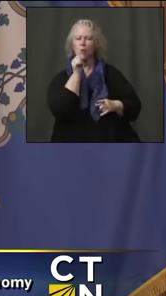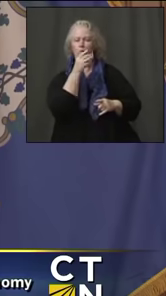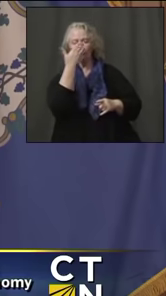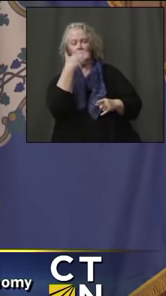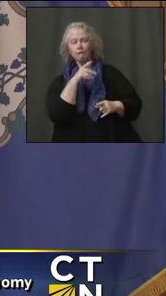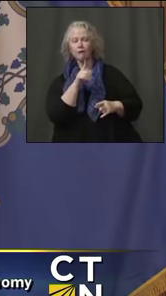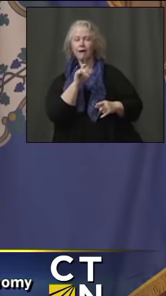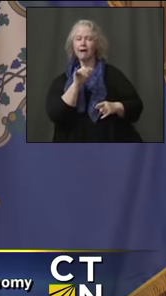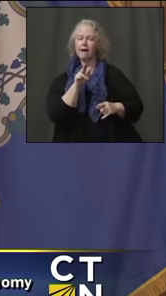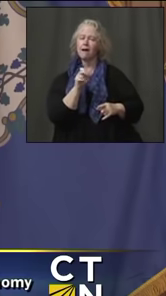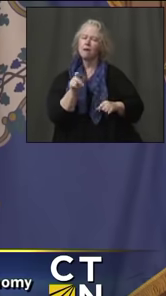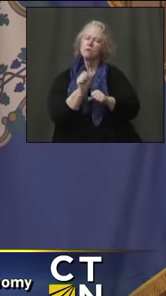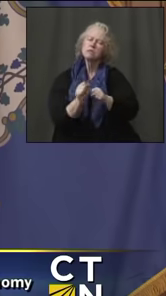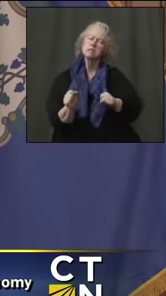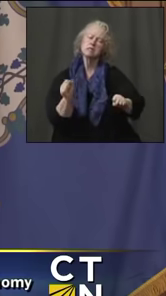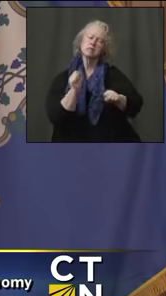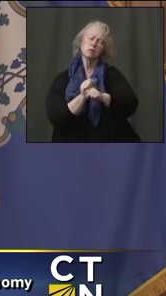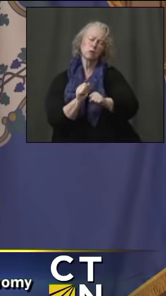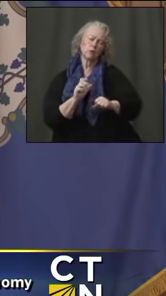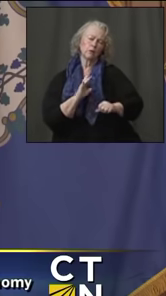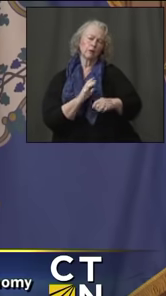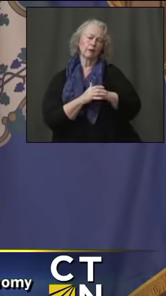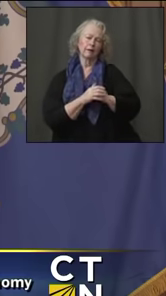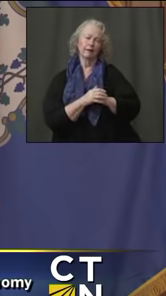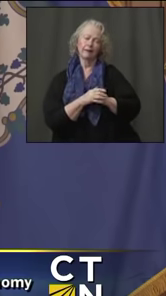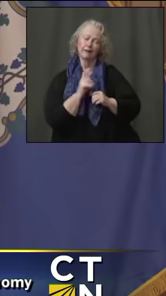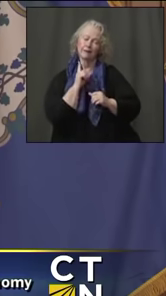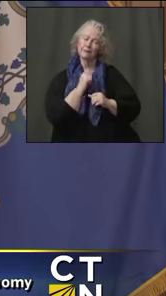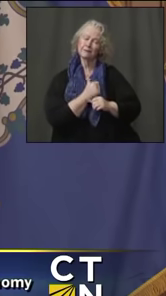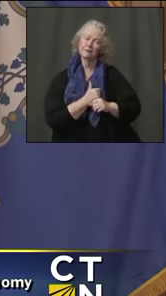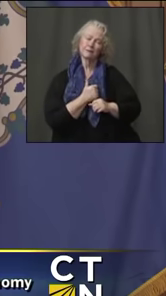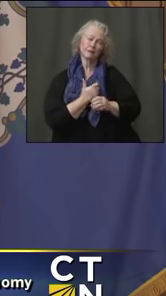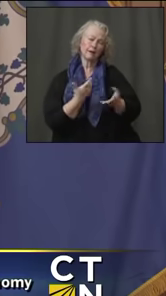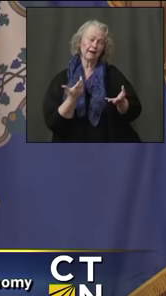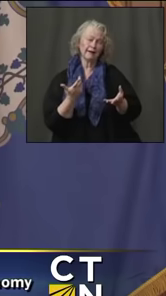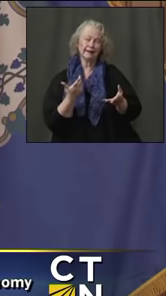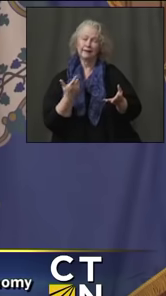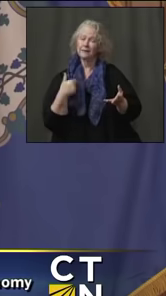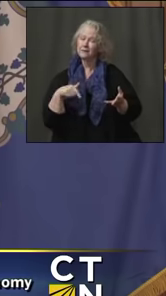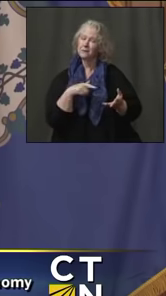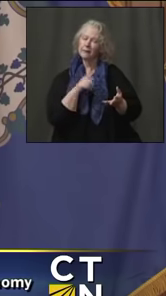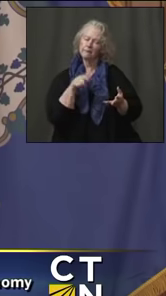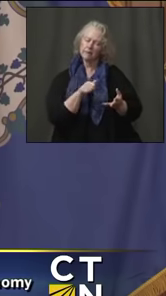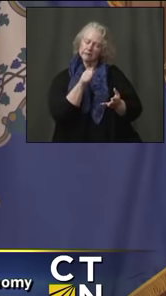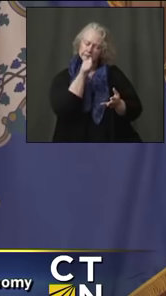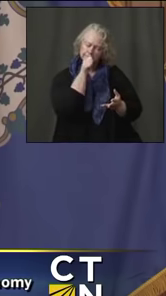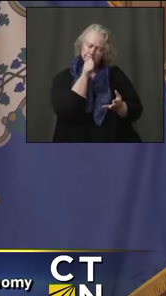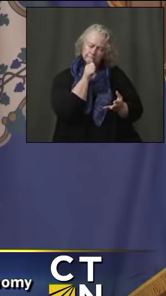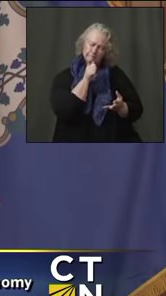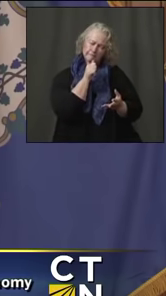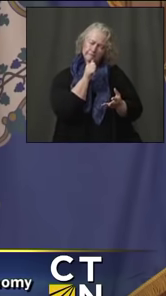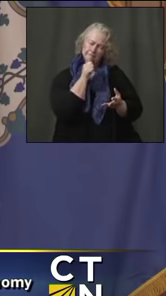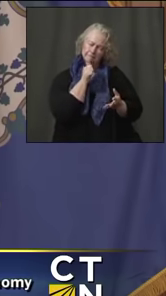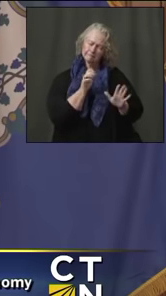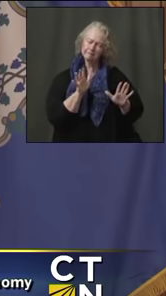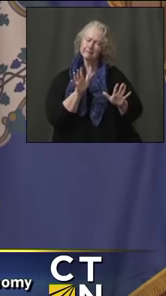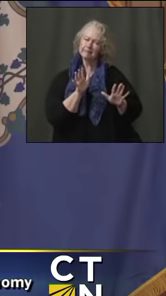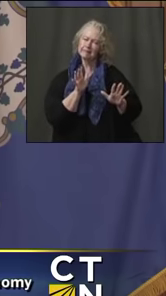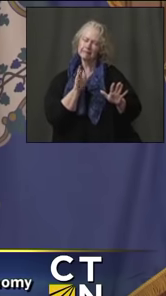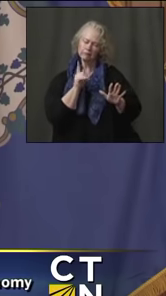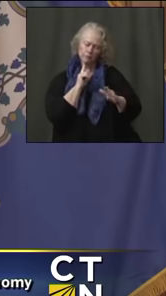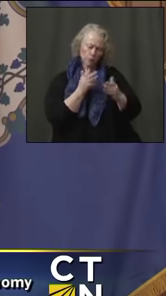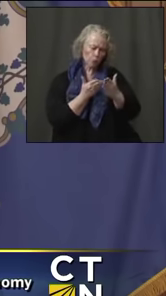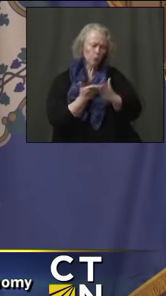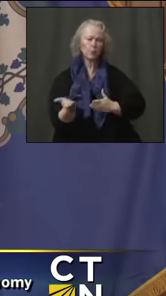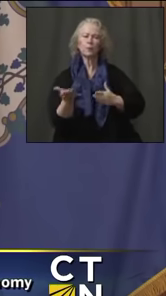So look, I'm sorry to ask everybody, we're going to have to do a little more, all of us, on this fiscal front, but we are getting through this, just